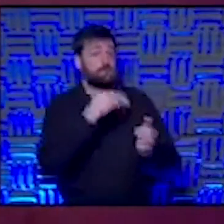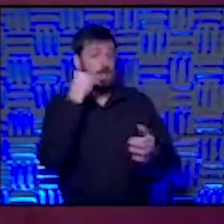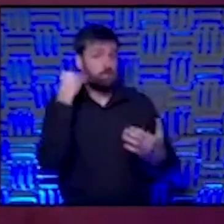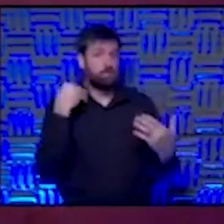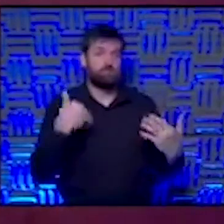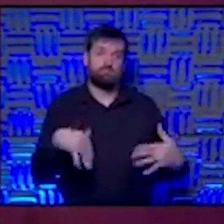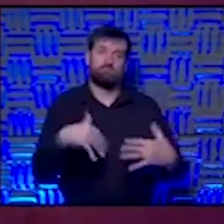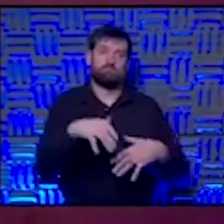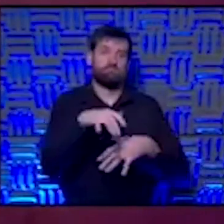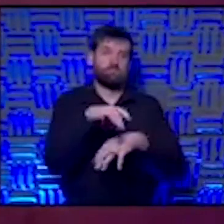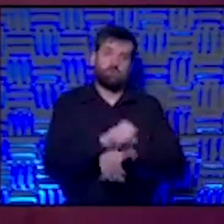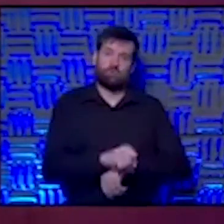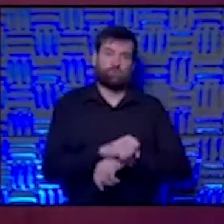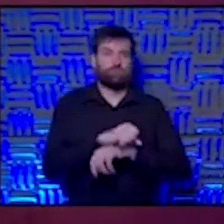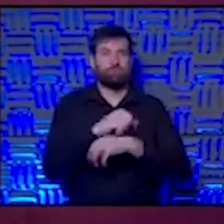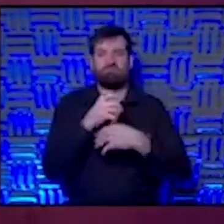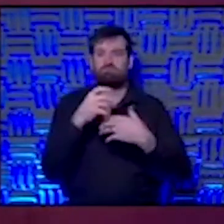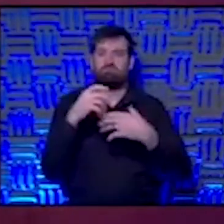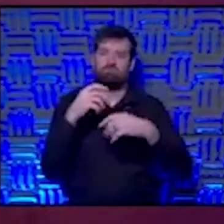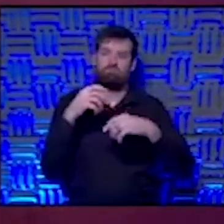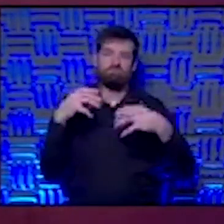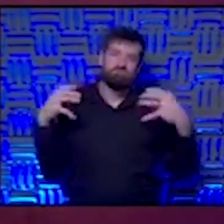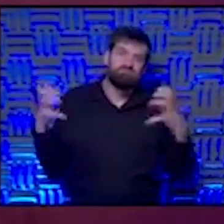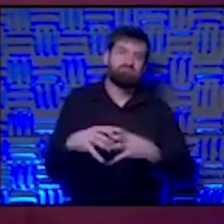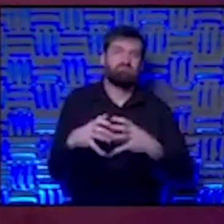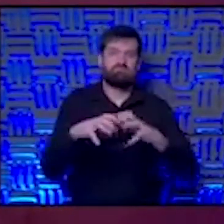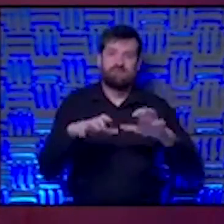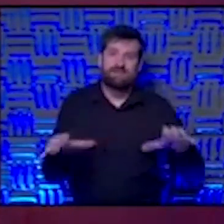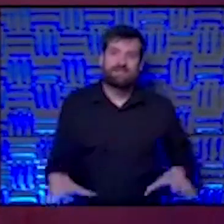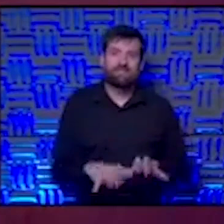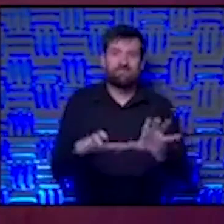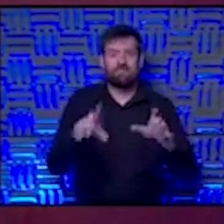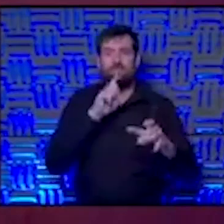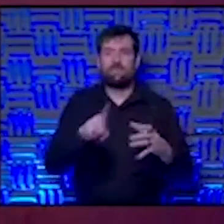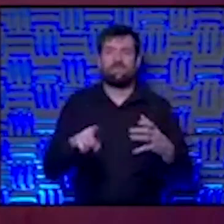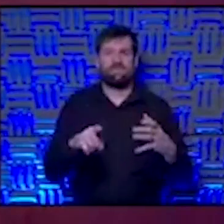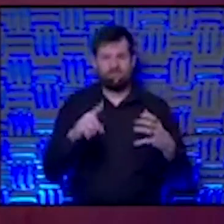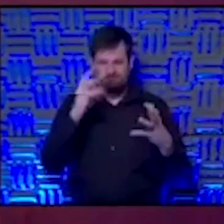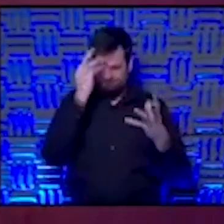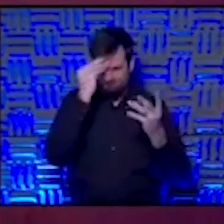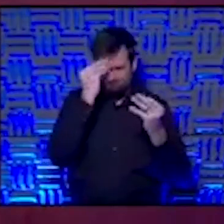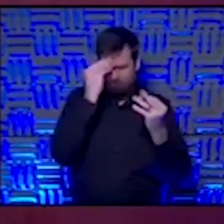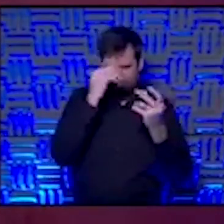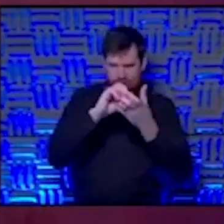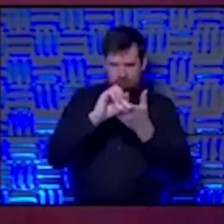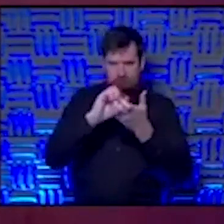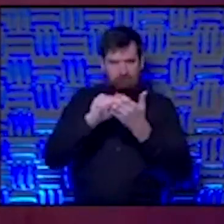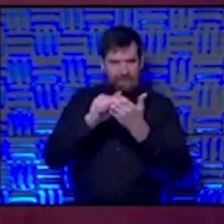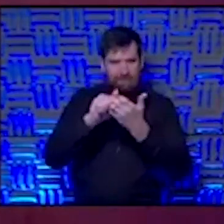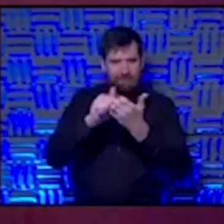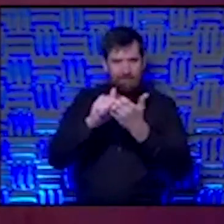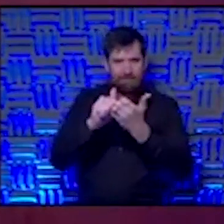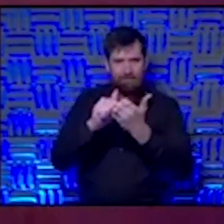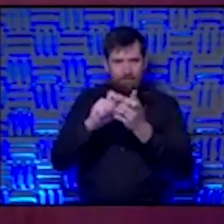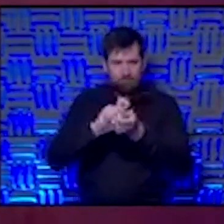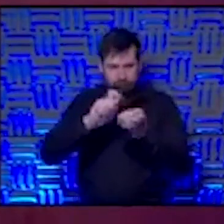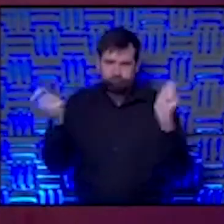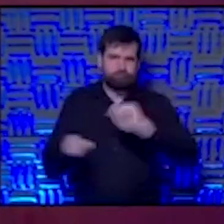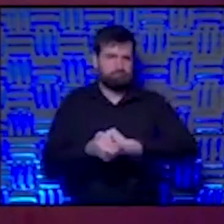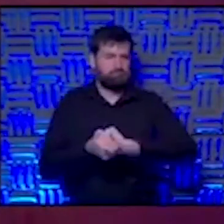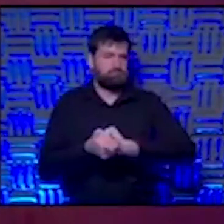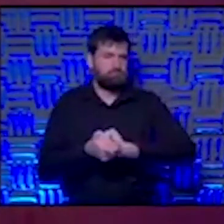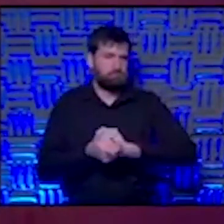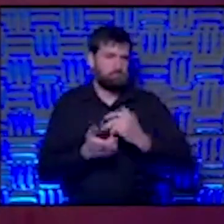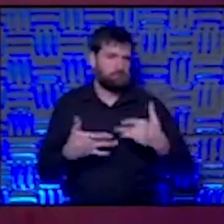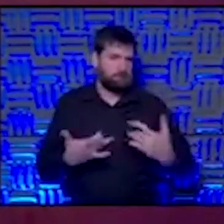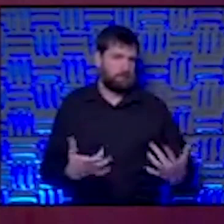really used to coming together and doing a lot of activities together are now really having to rethink the ways that we do that. So there